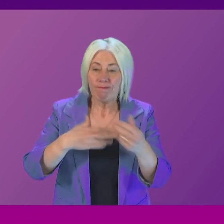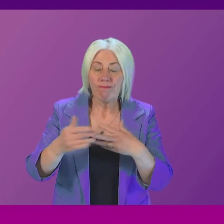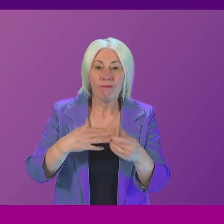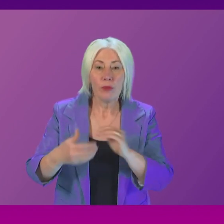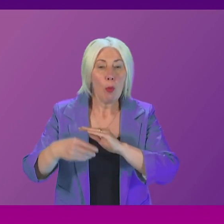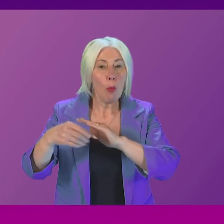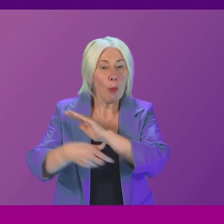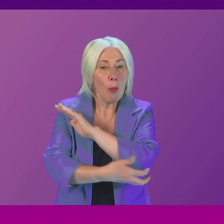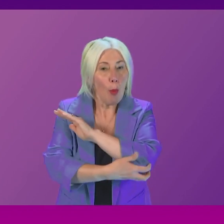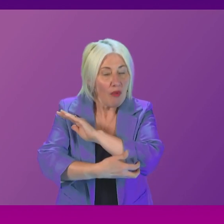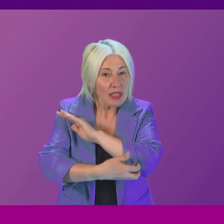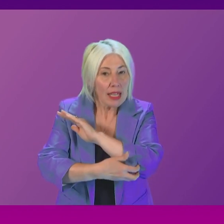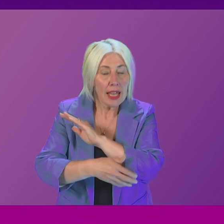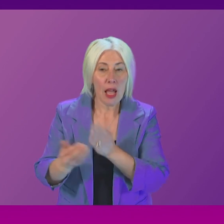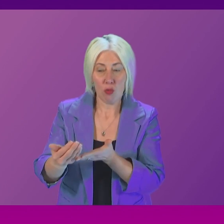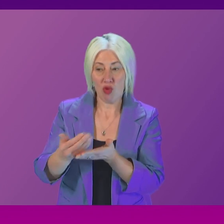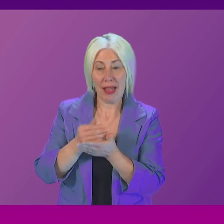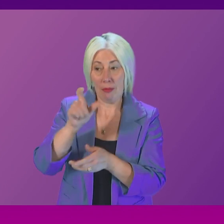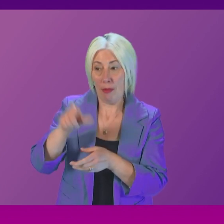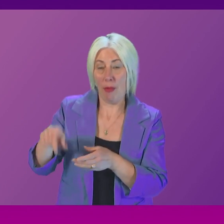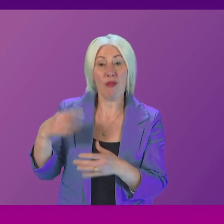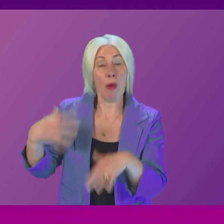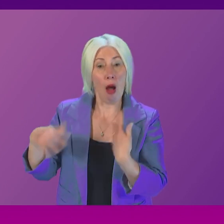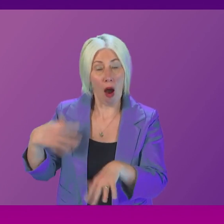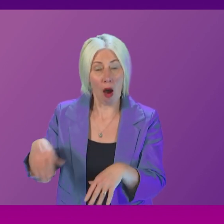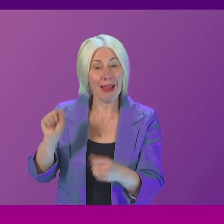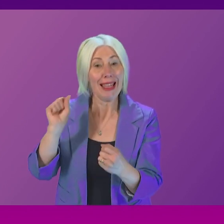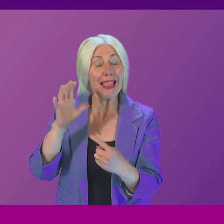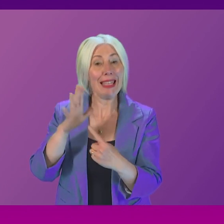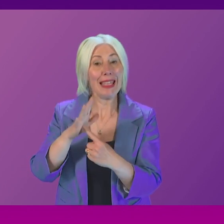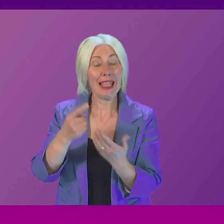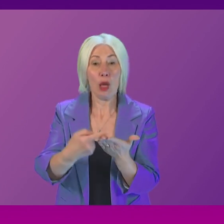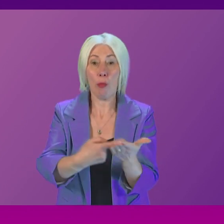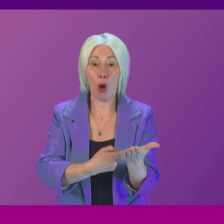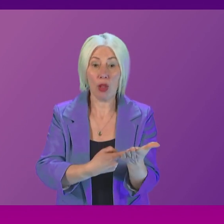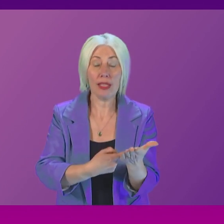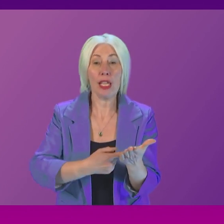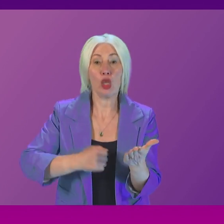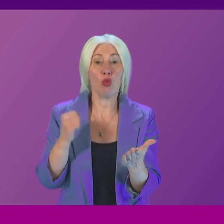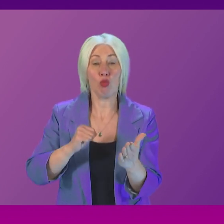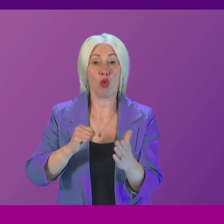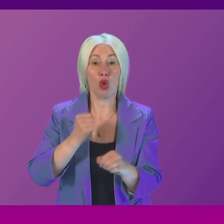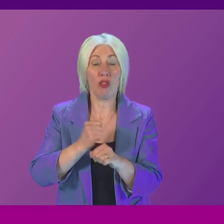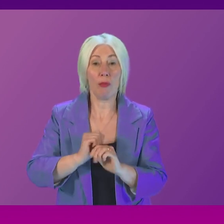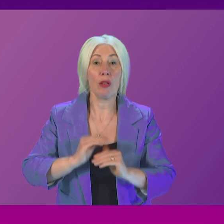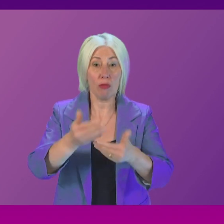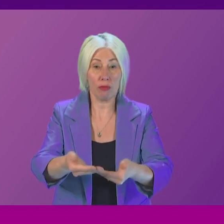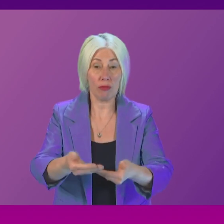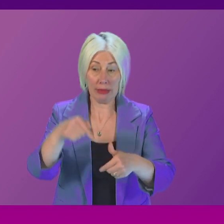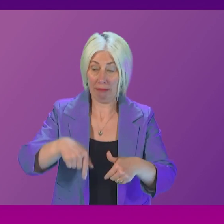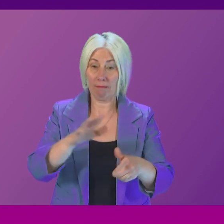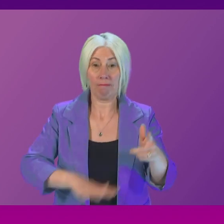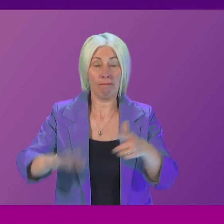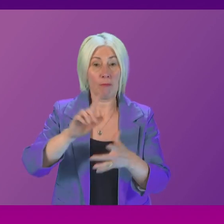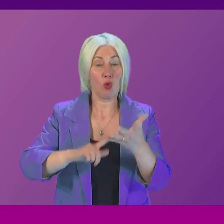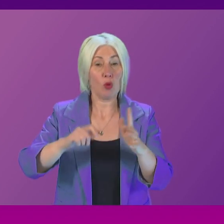and protecting people from harm. One of the key policies the Scottish Government has introduced, which is unique in the UK, is